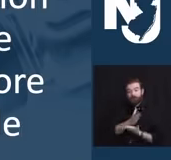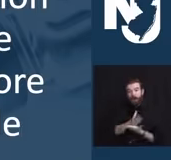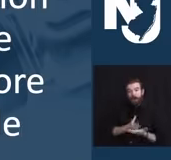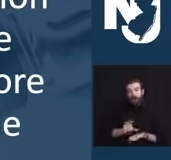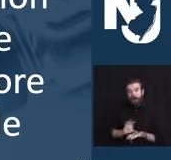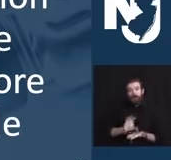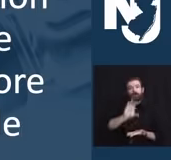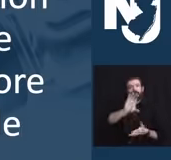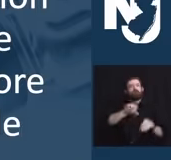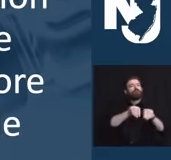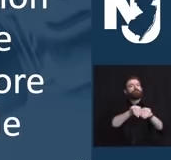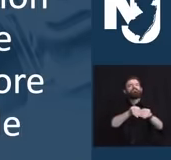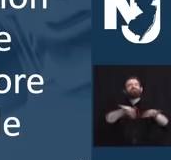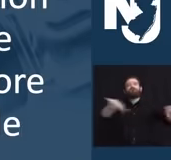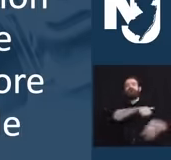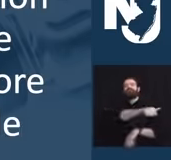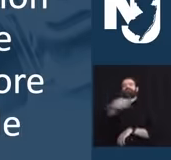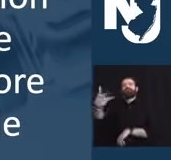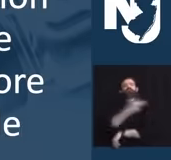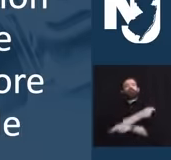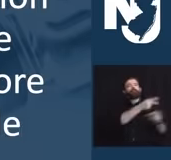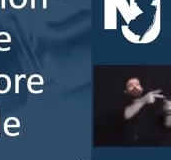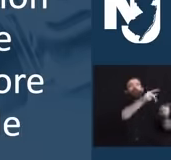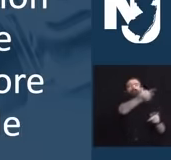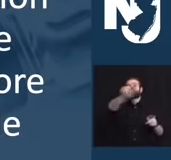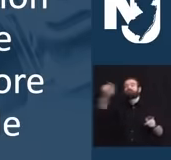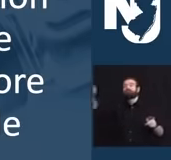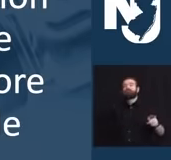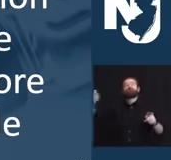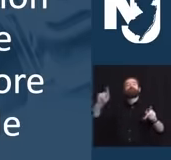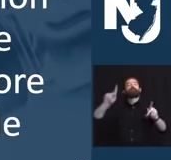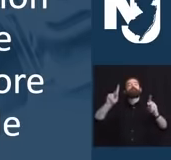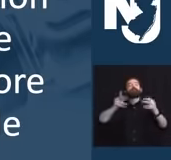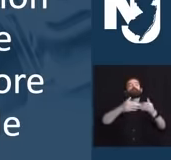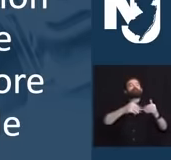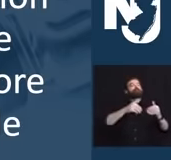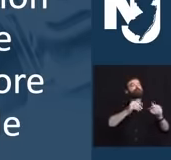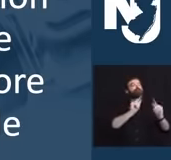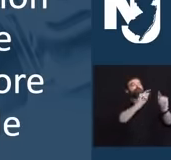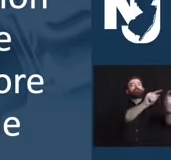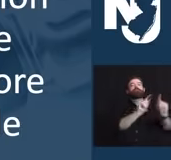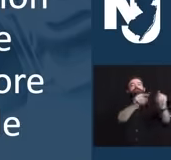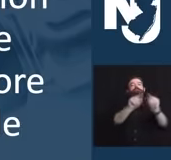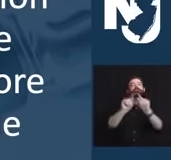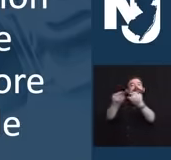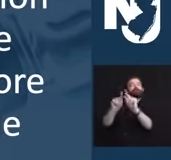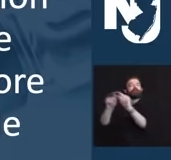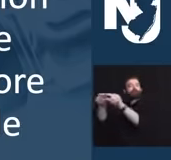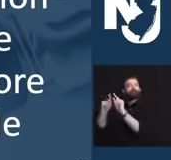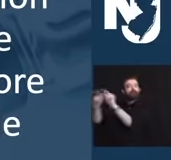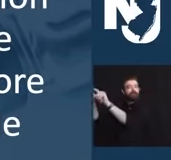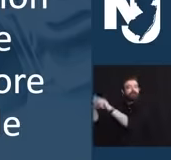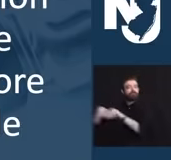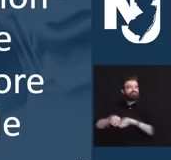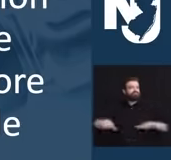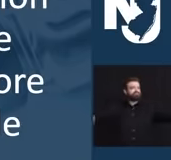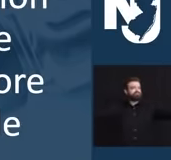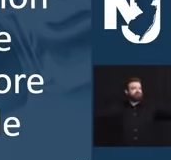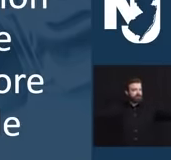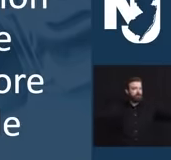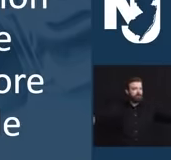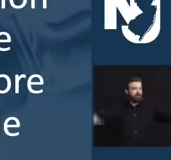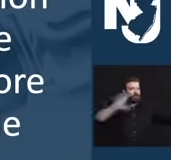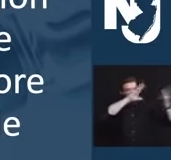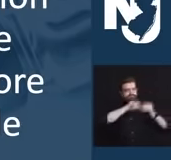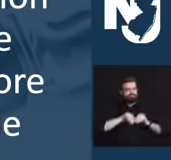available, collating and releasing hyper-local data, giving local officials and community leaders a clear look into what's